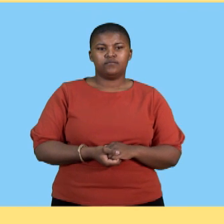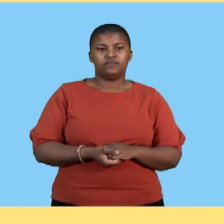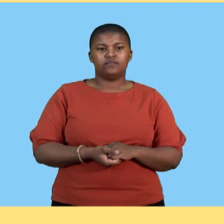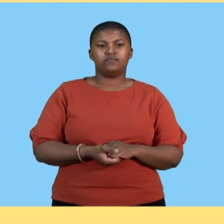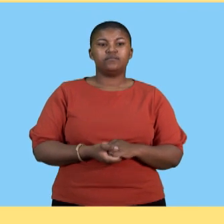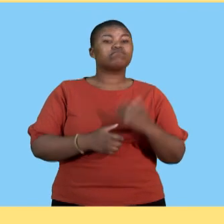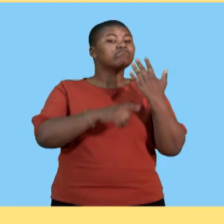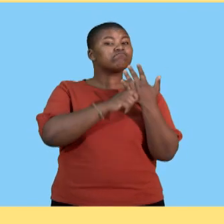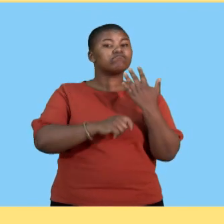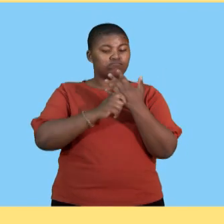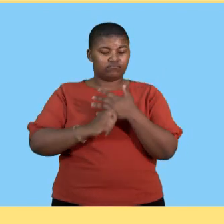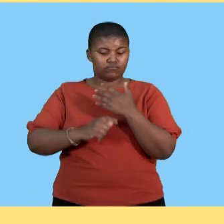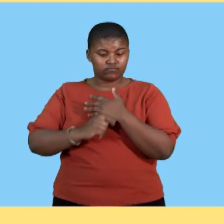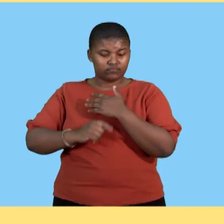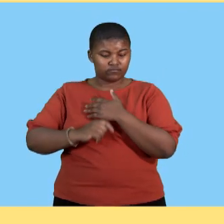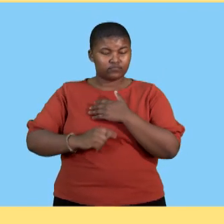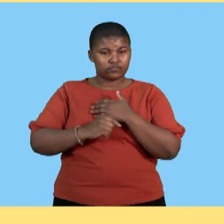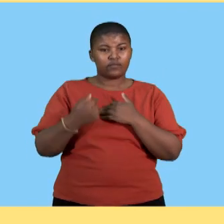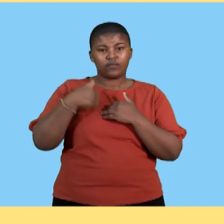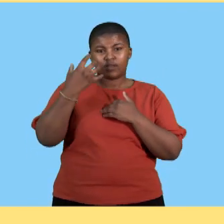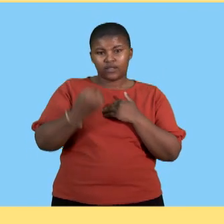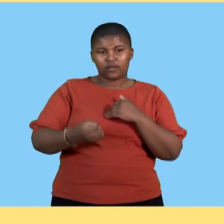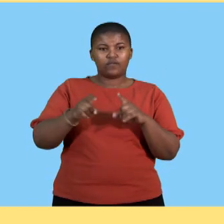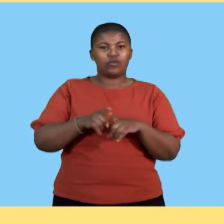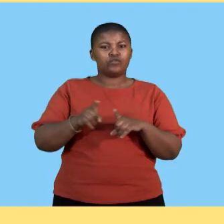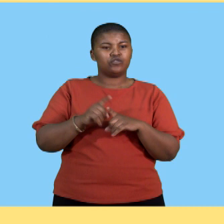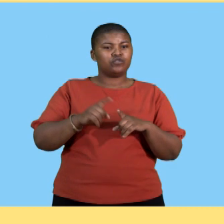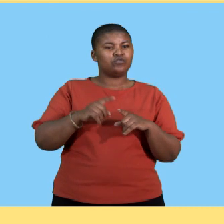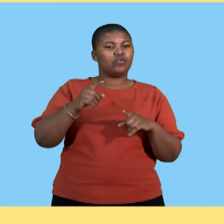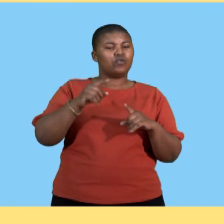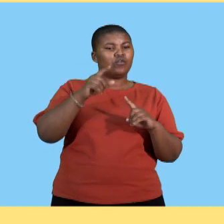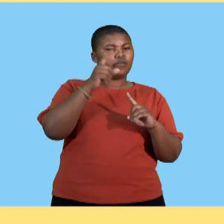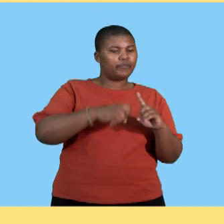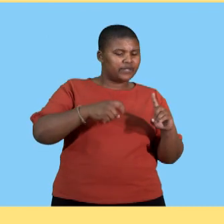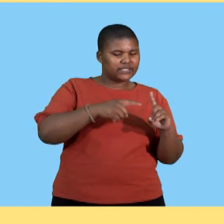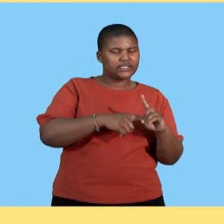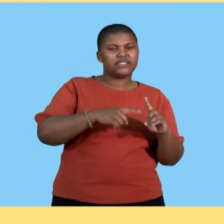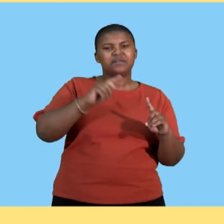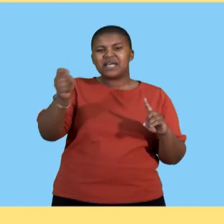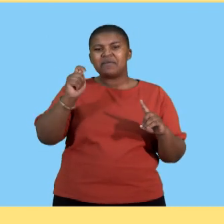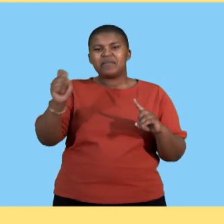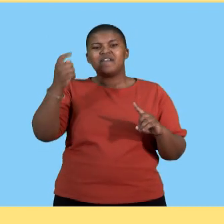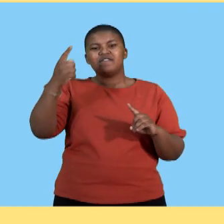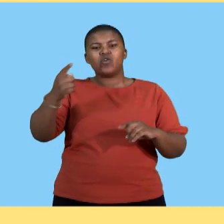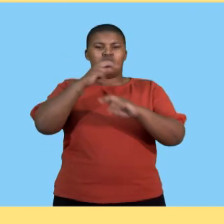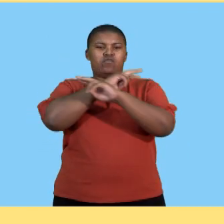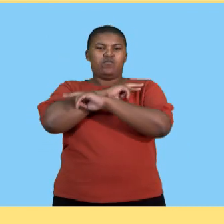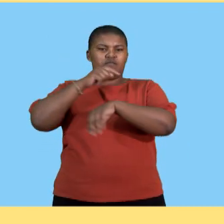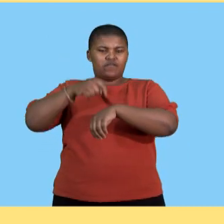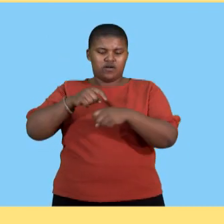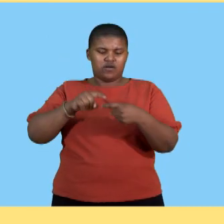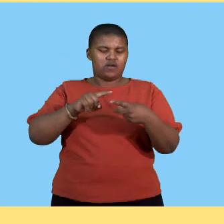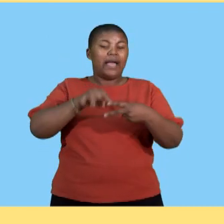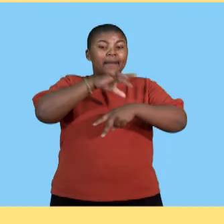now given deductions as well as the employer contributes on towards pension fund